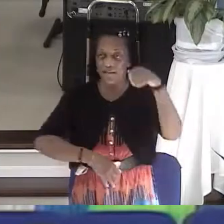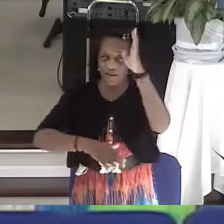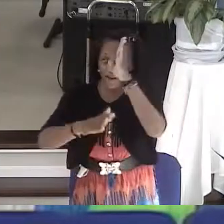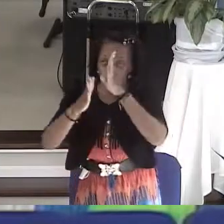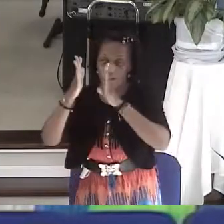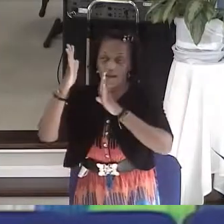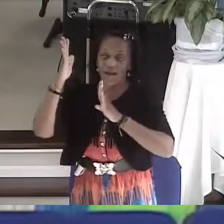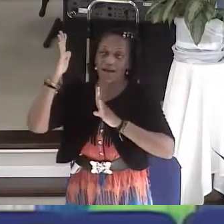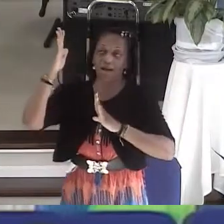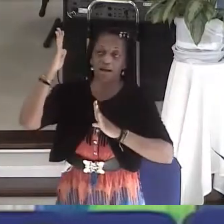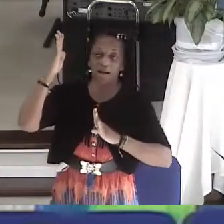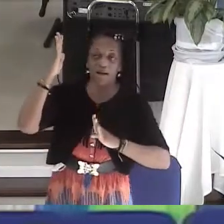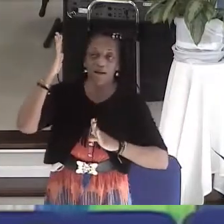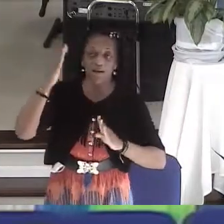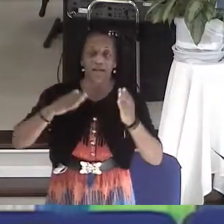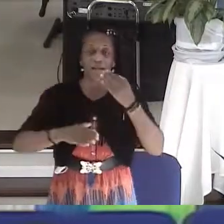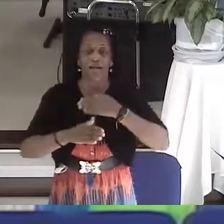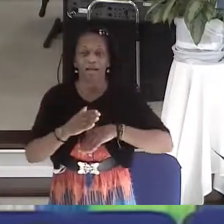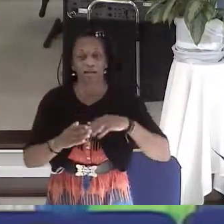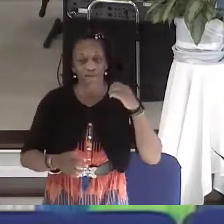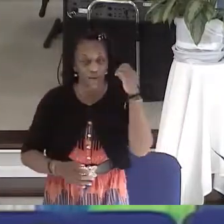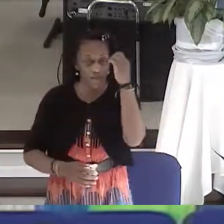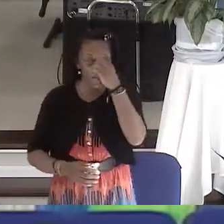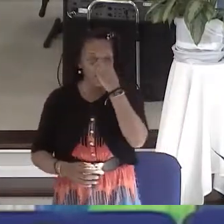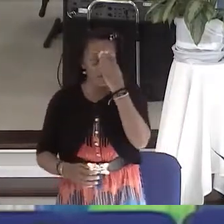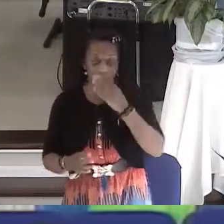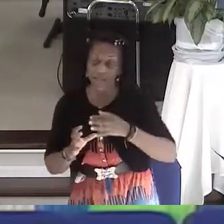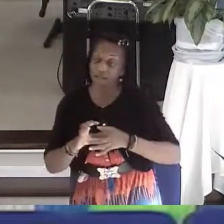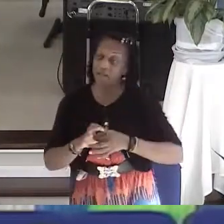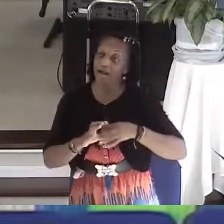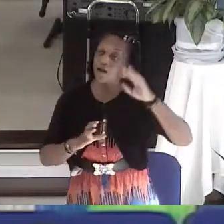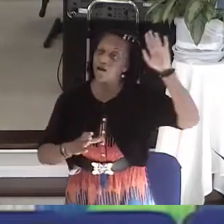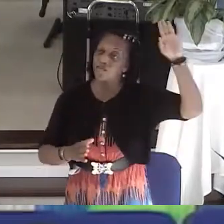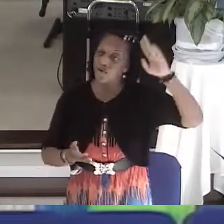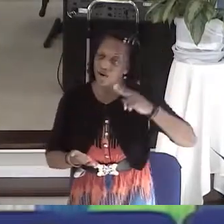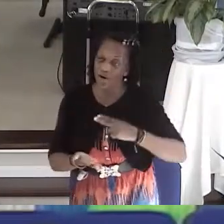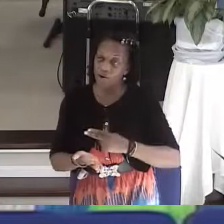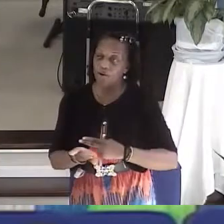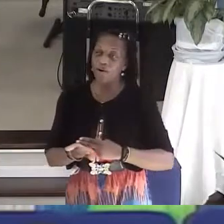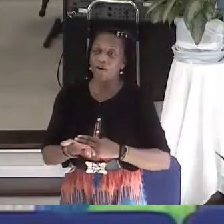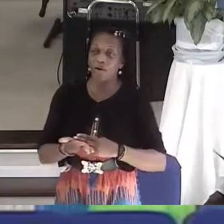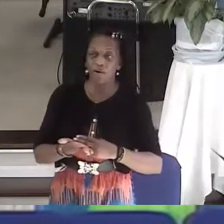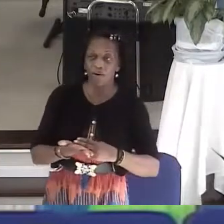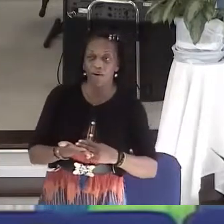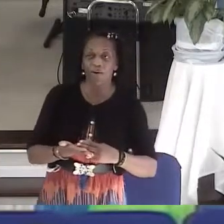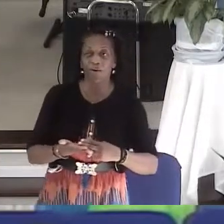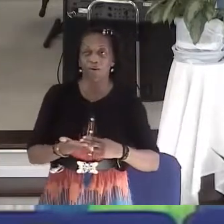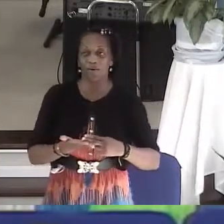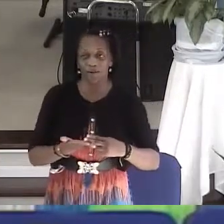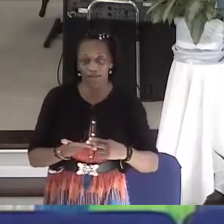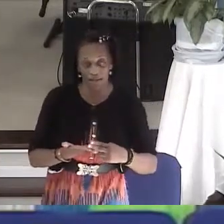Almighty God, in the beauty of your